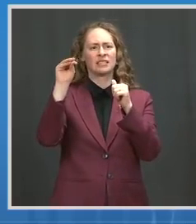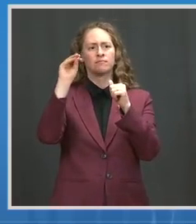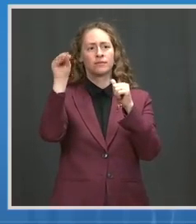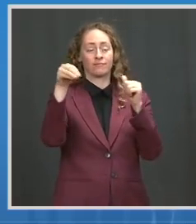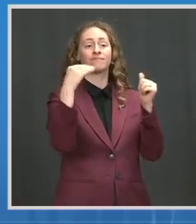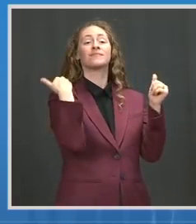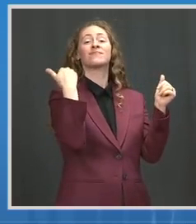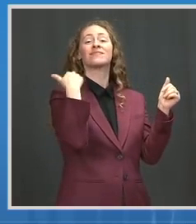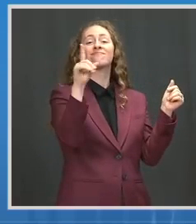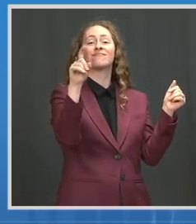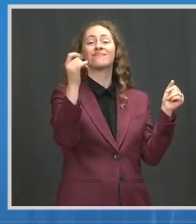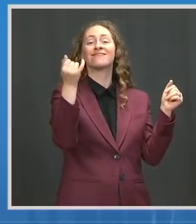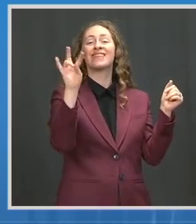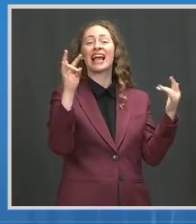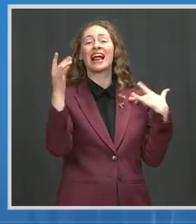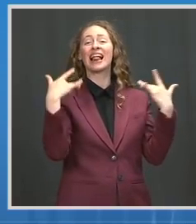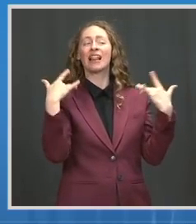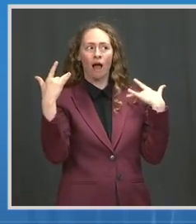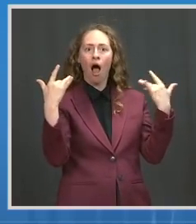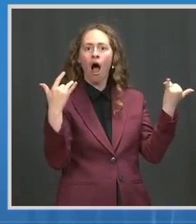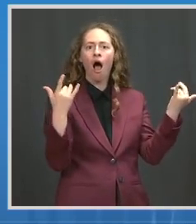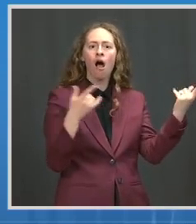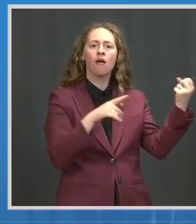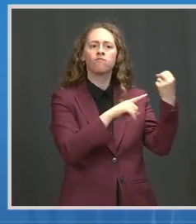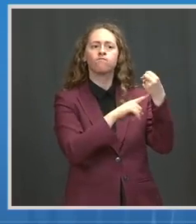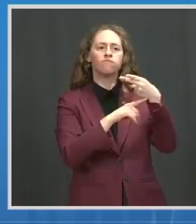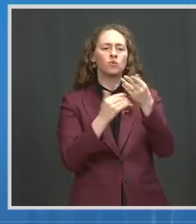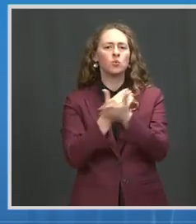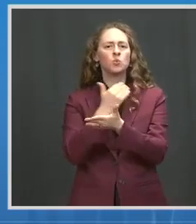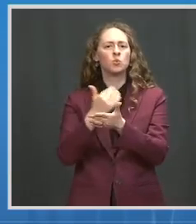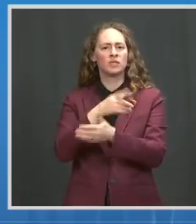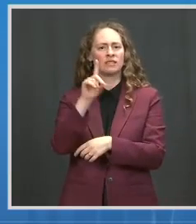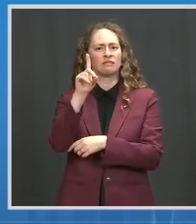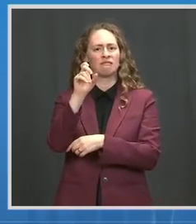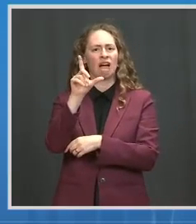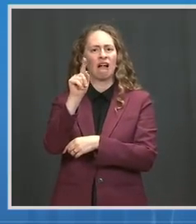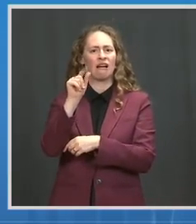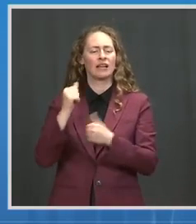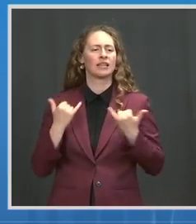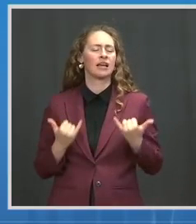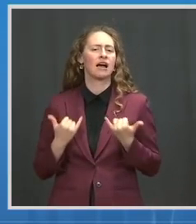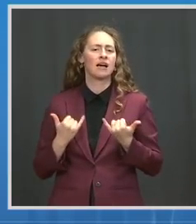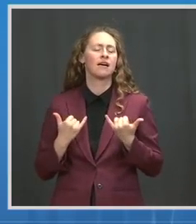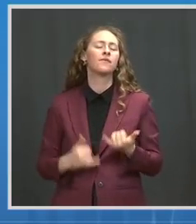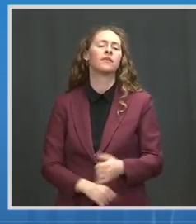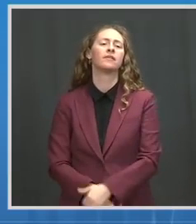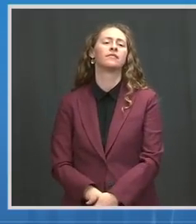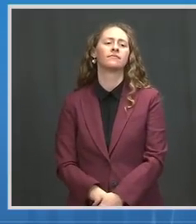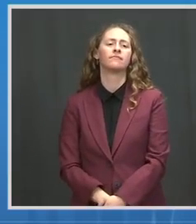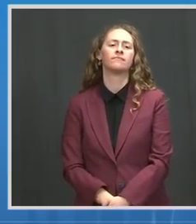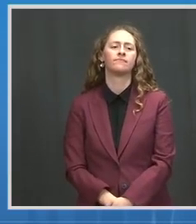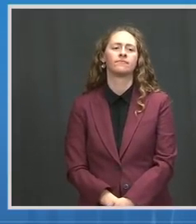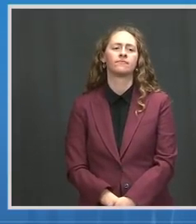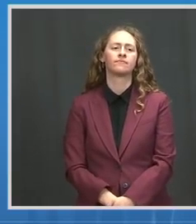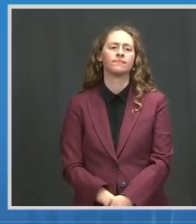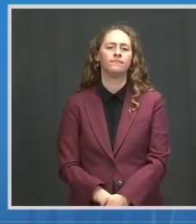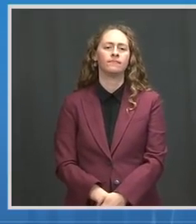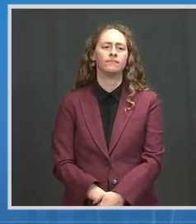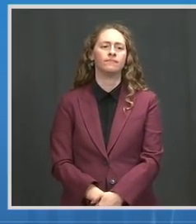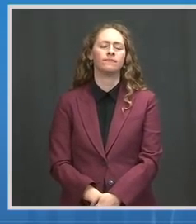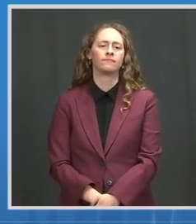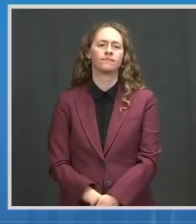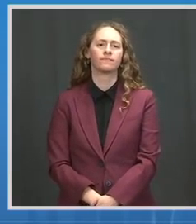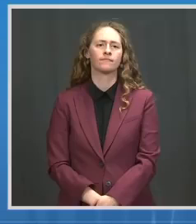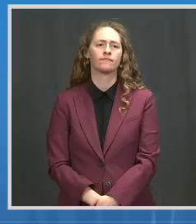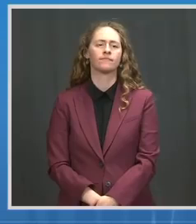peak transmission in my conversations with and the data associated with the UK, when